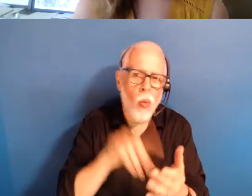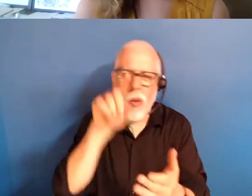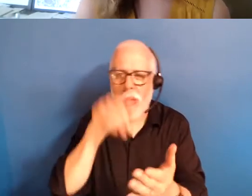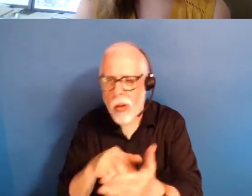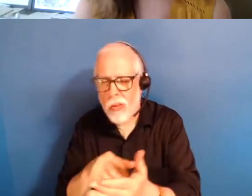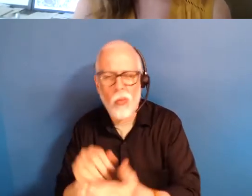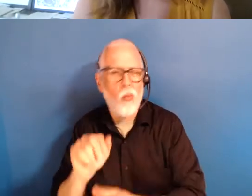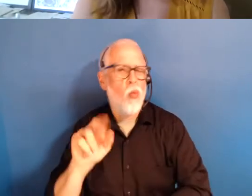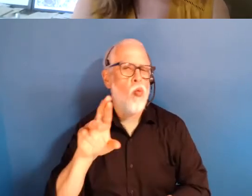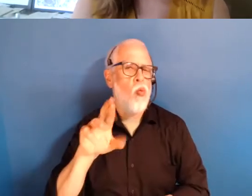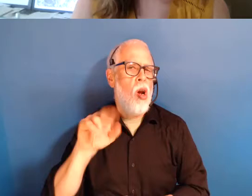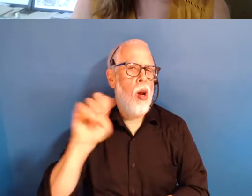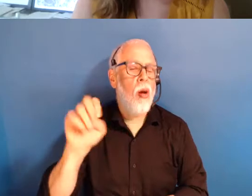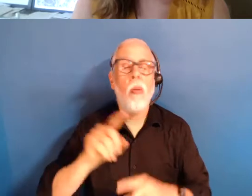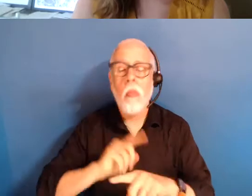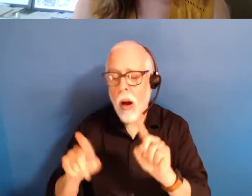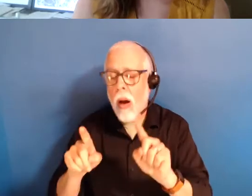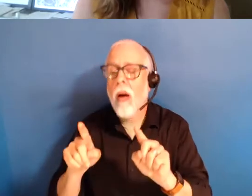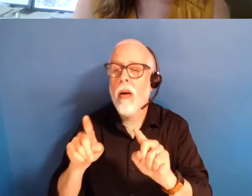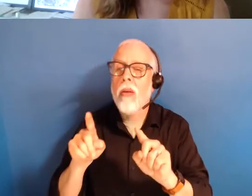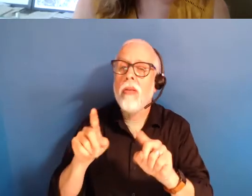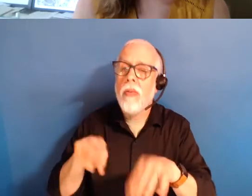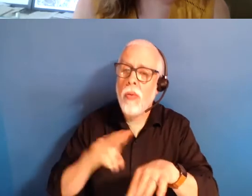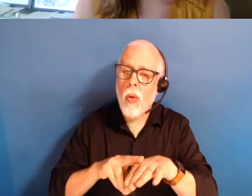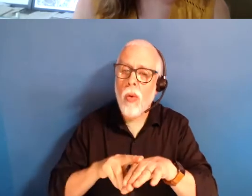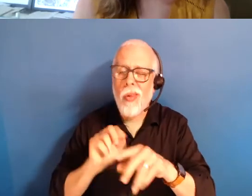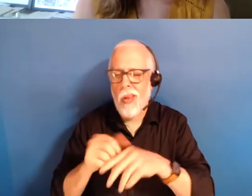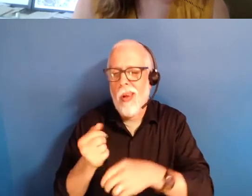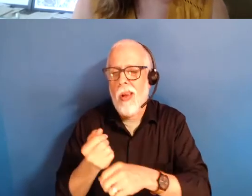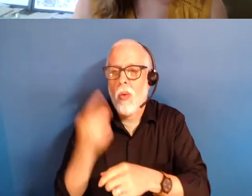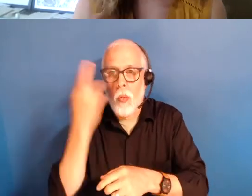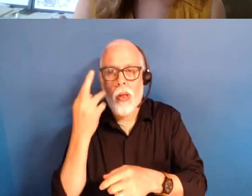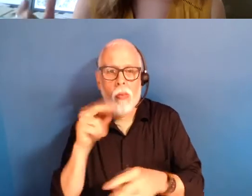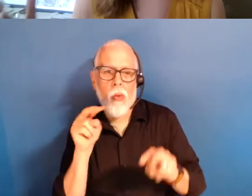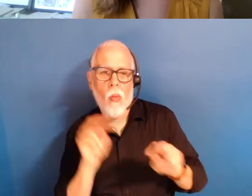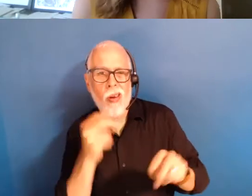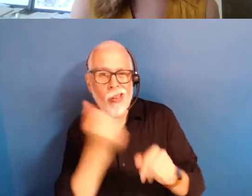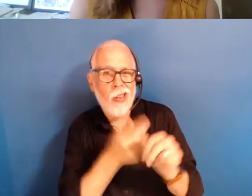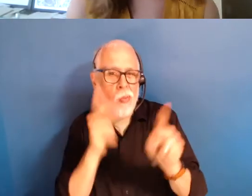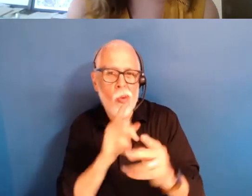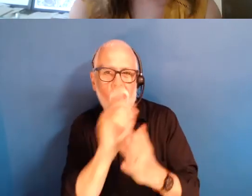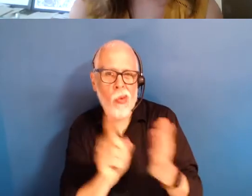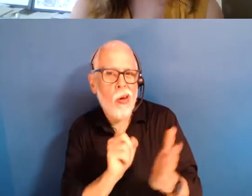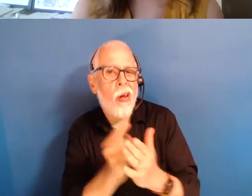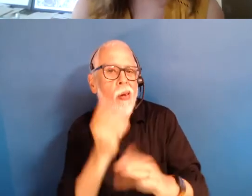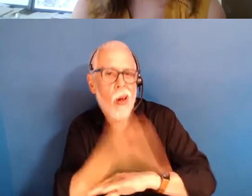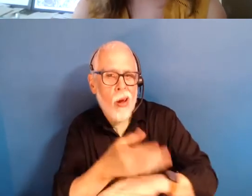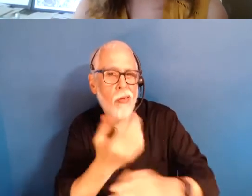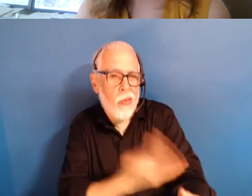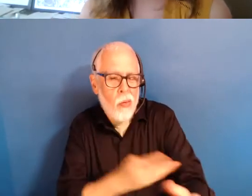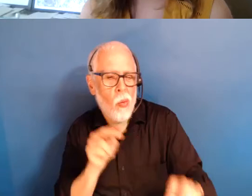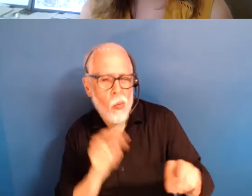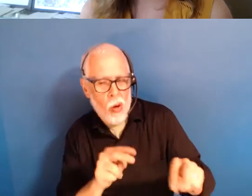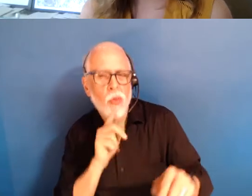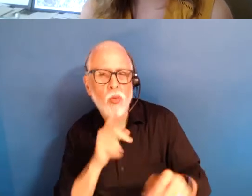very rare, but something that is what causes us to monitor each person for an hour after the actual